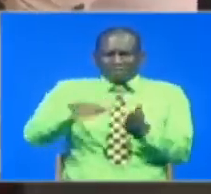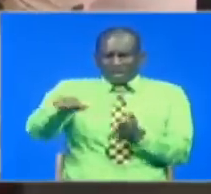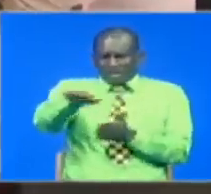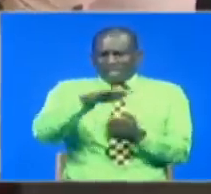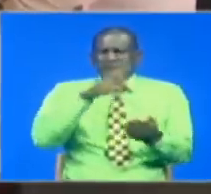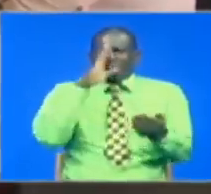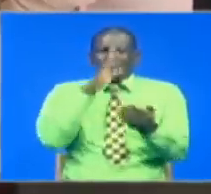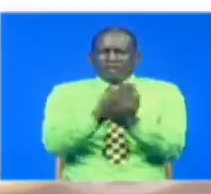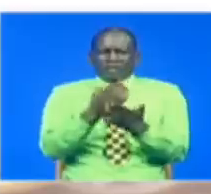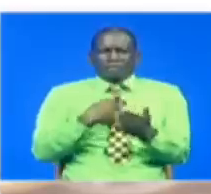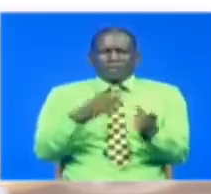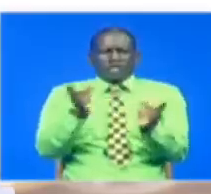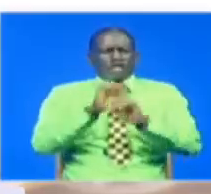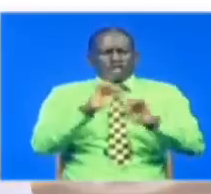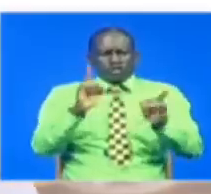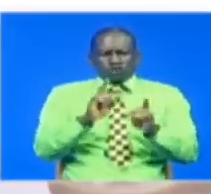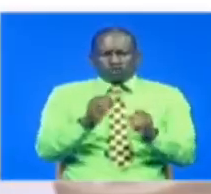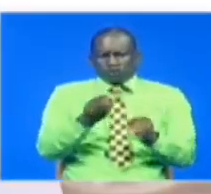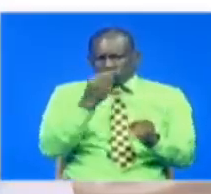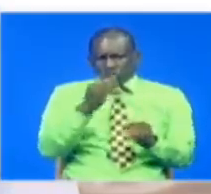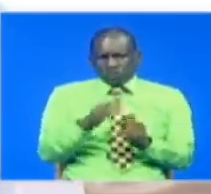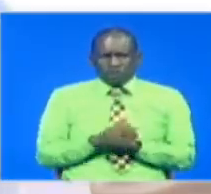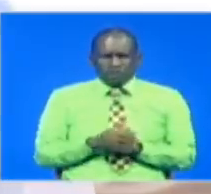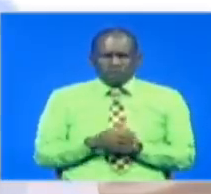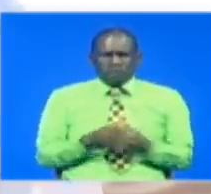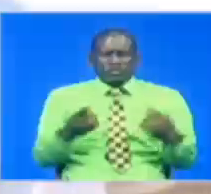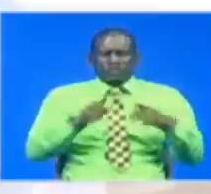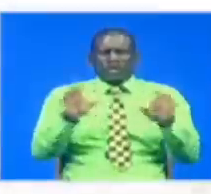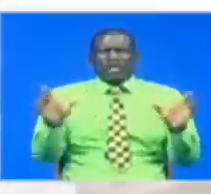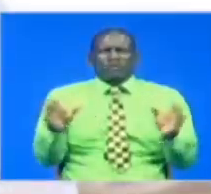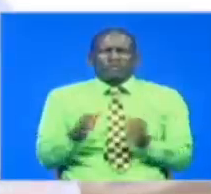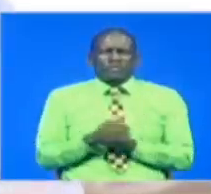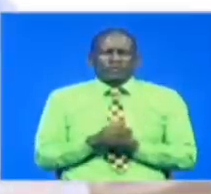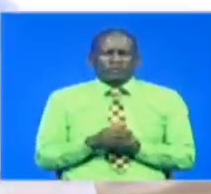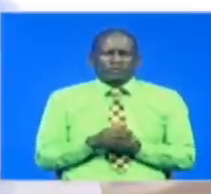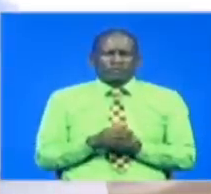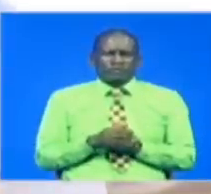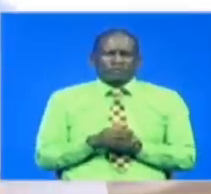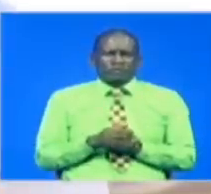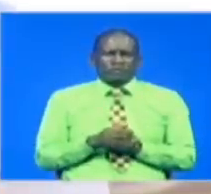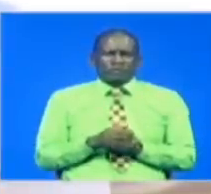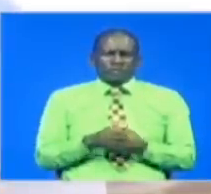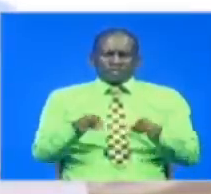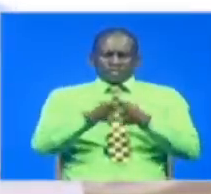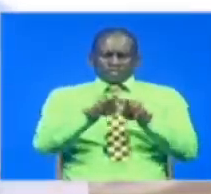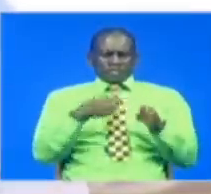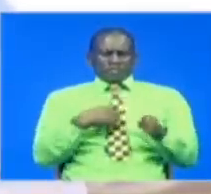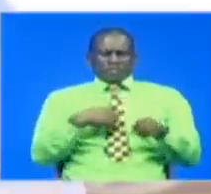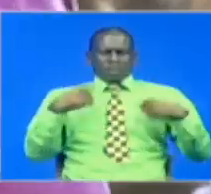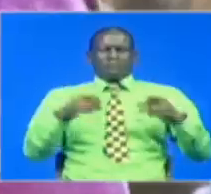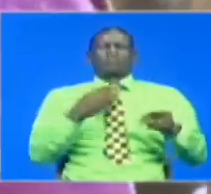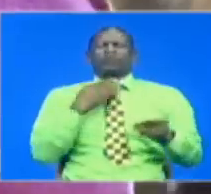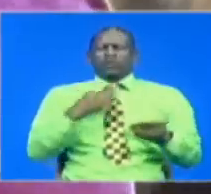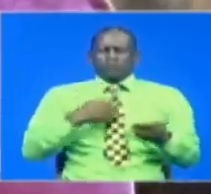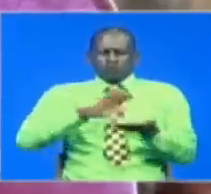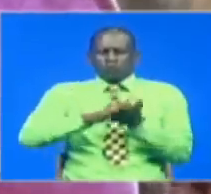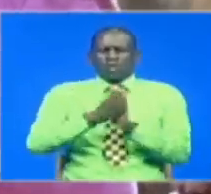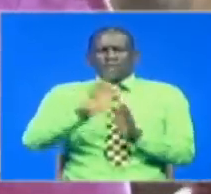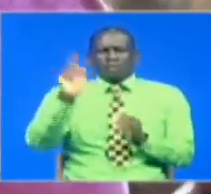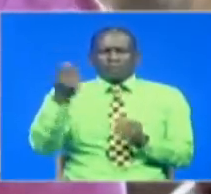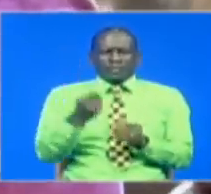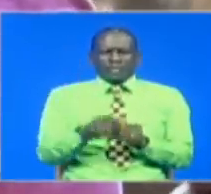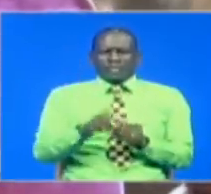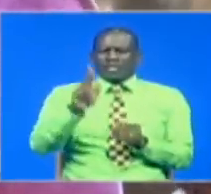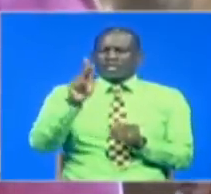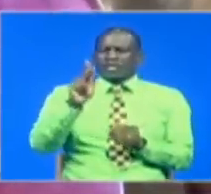it's not Mudhokoi. Kwithi na mundu atiti ya president. Hata mimi watu wanataka niitishe. Kivuta